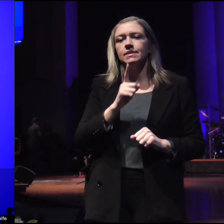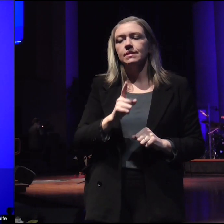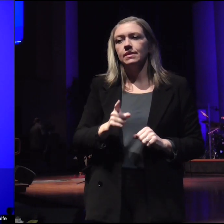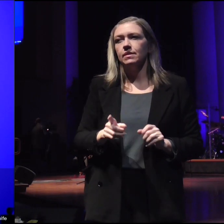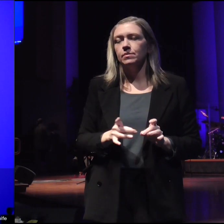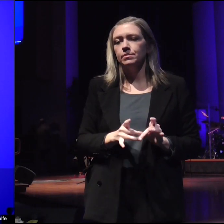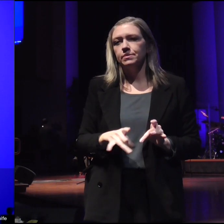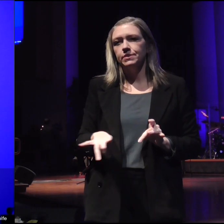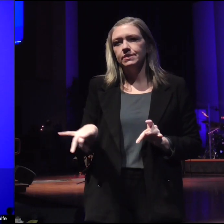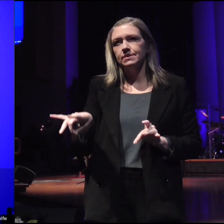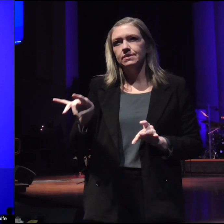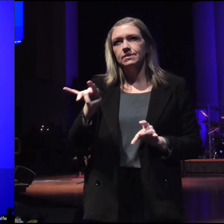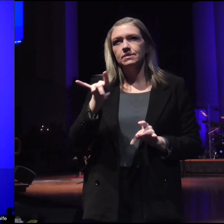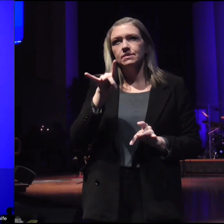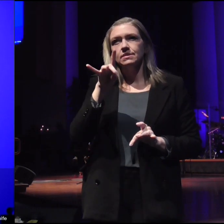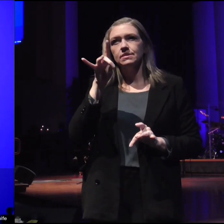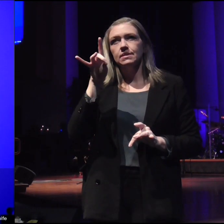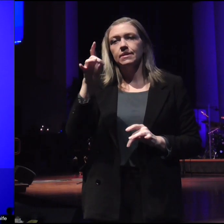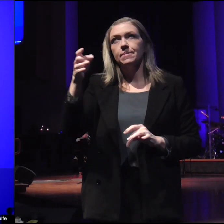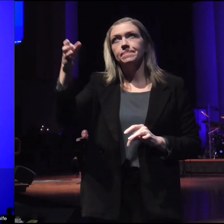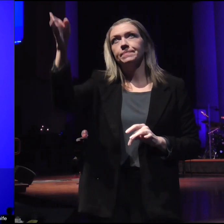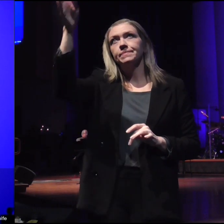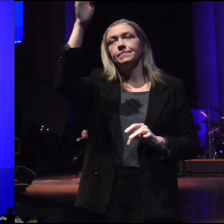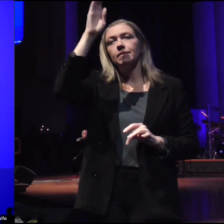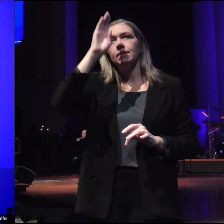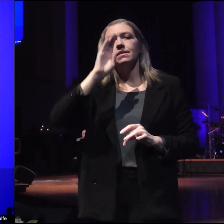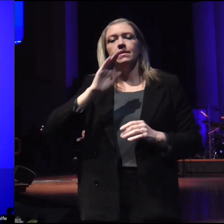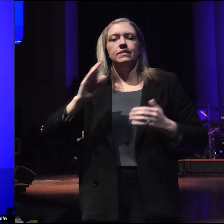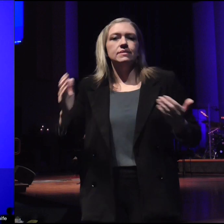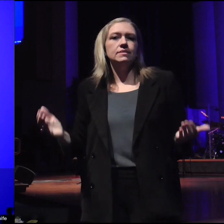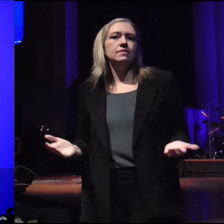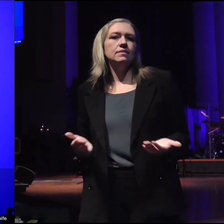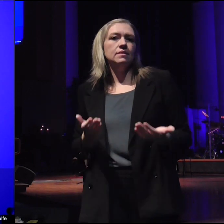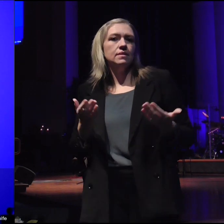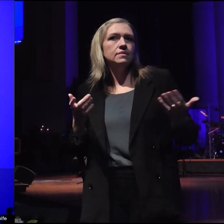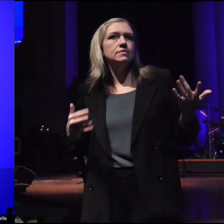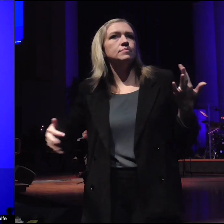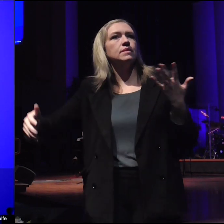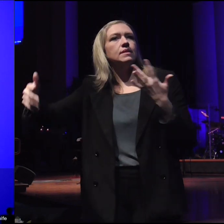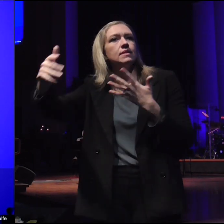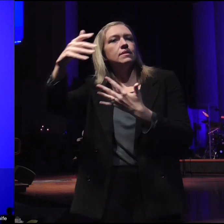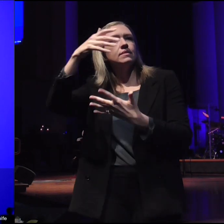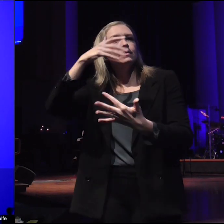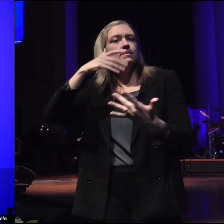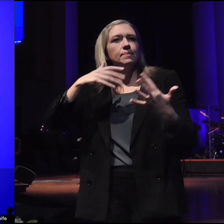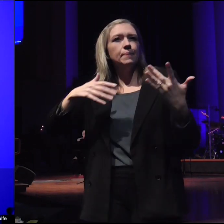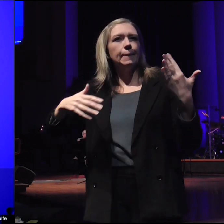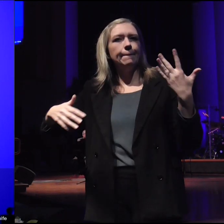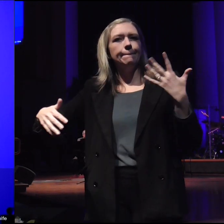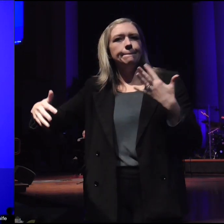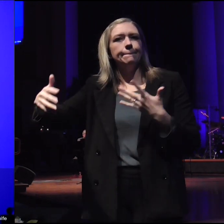Surely the presence of God is in this place.